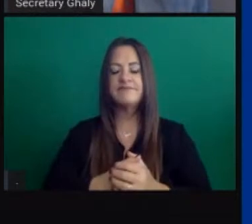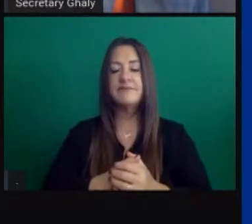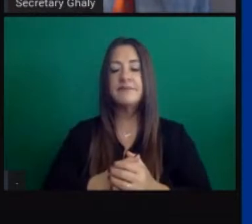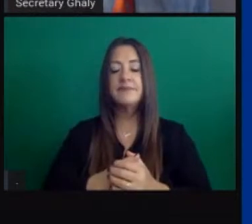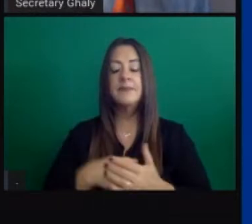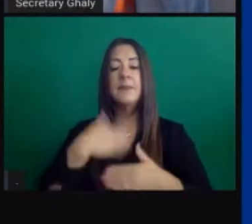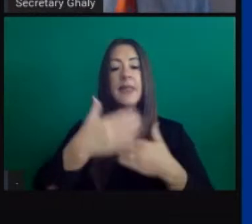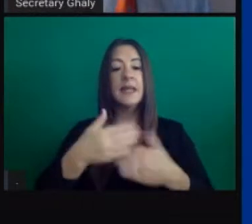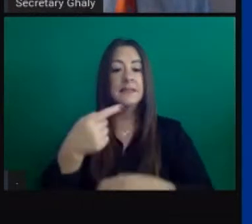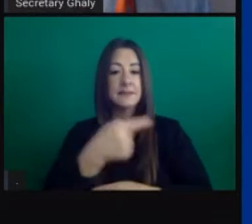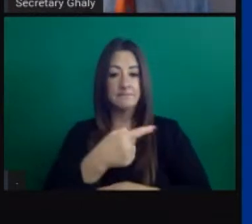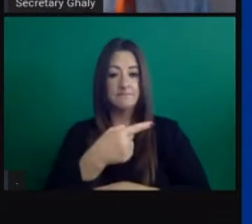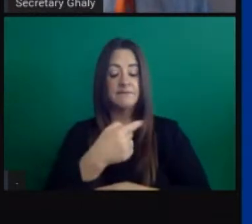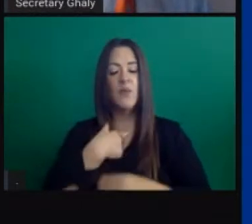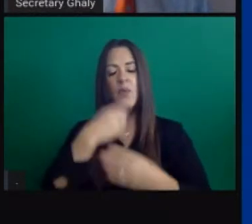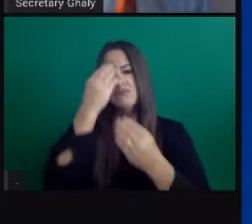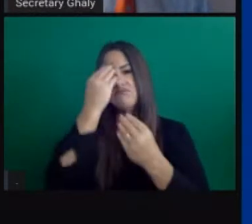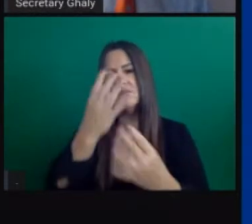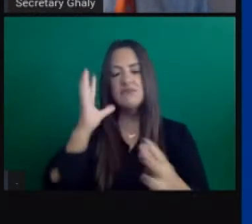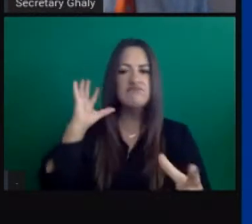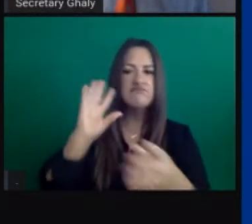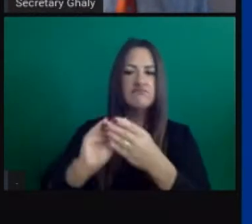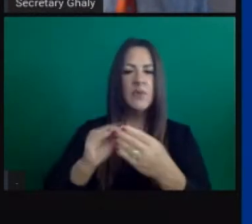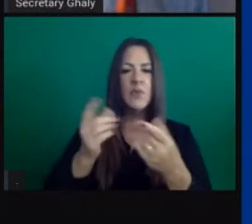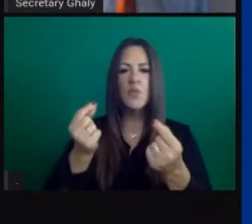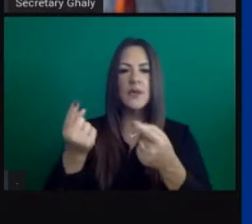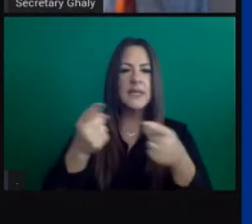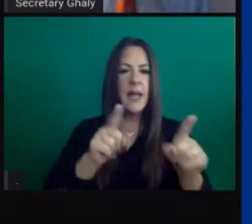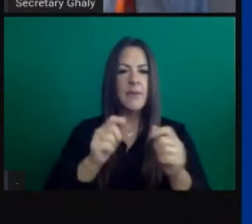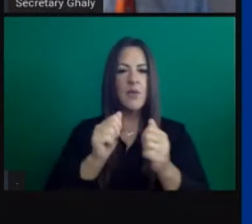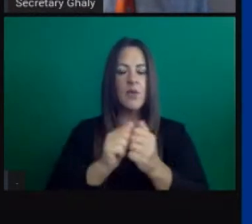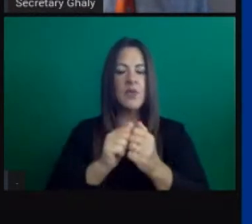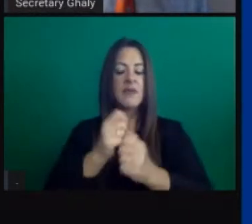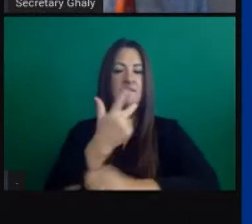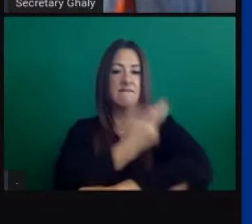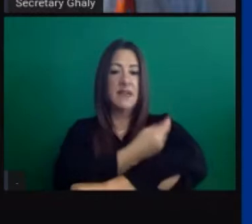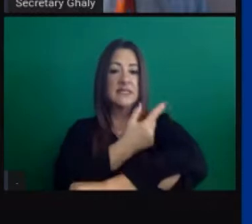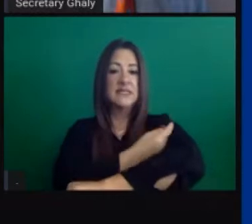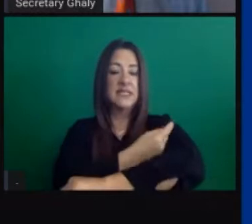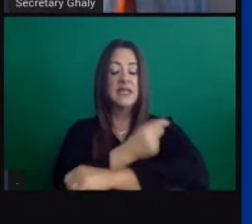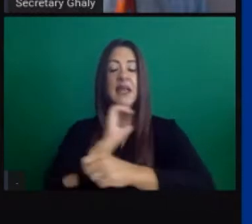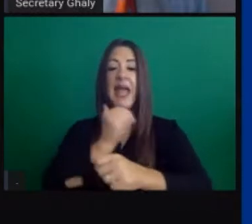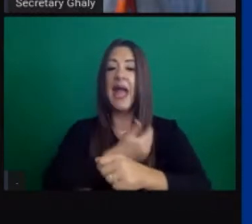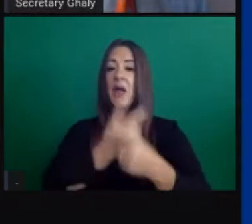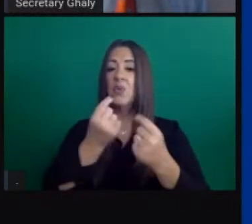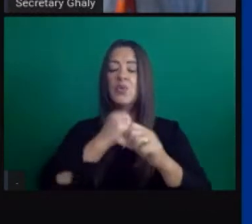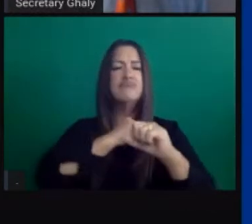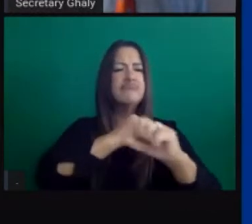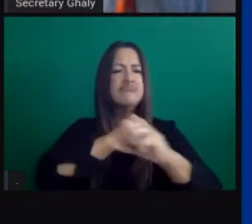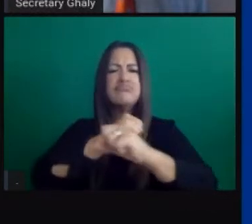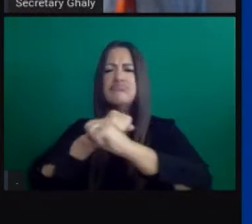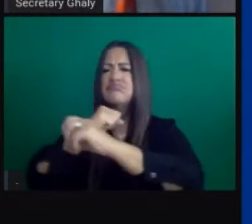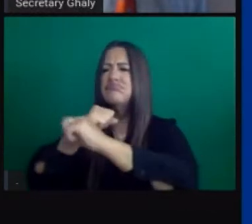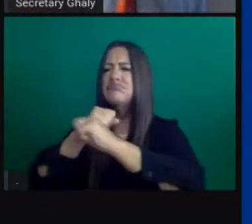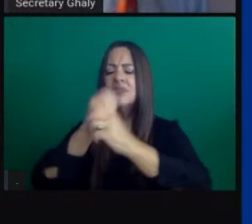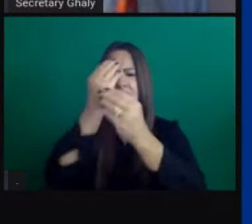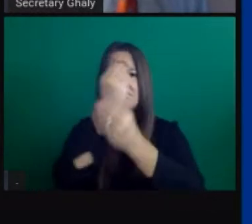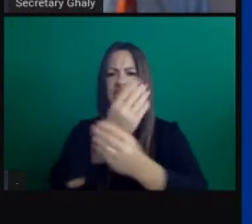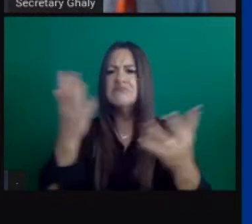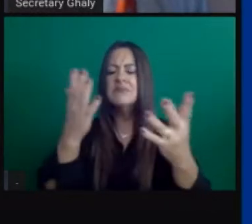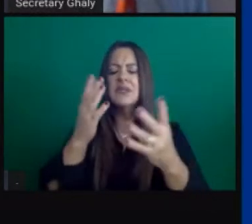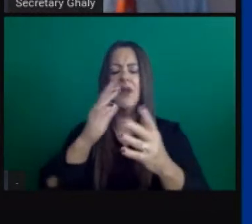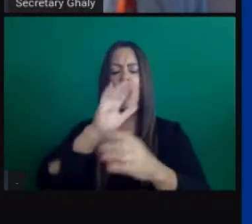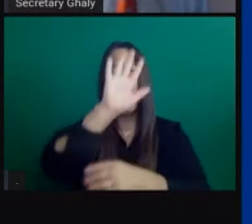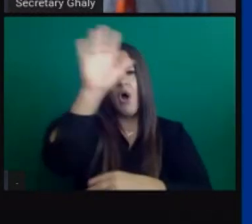So wanted to catch you up on where we are on the Vaccinate All 58 campaign, our campaign to work with all 58